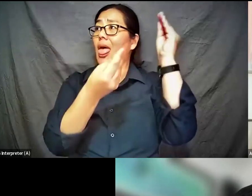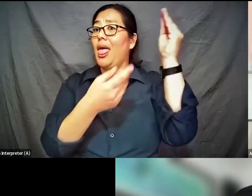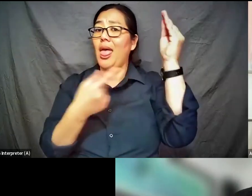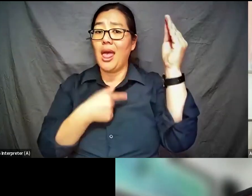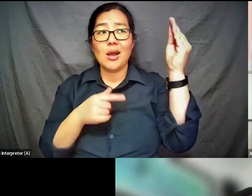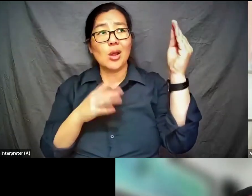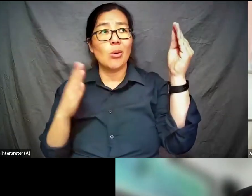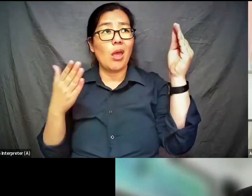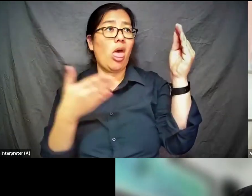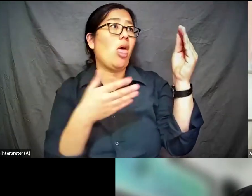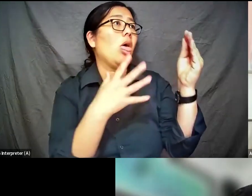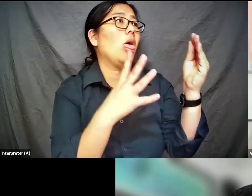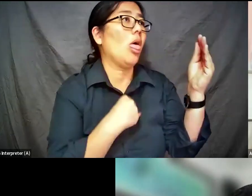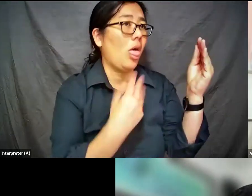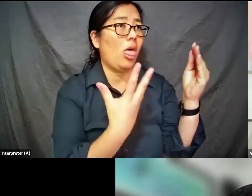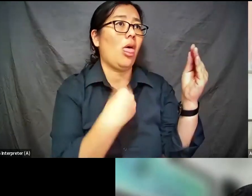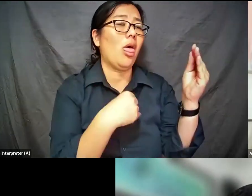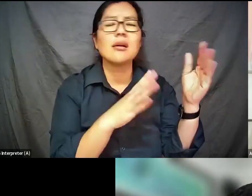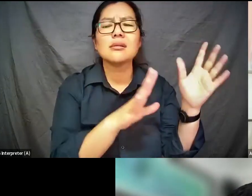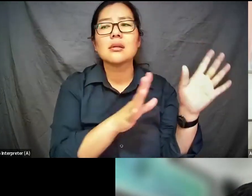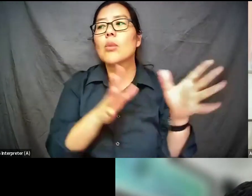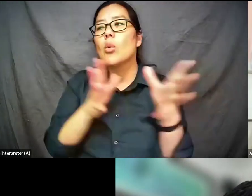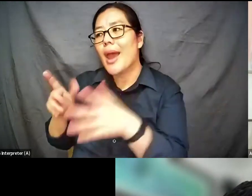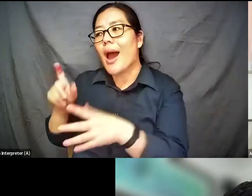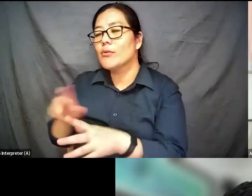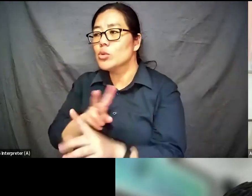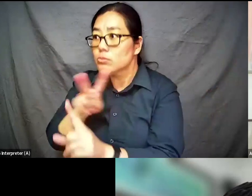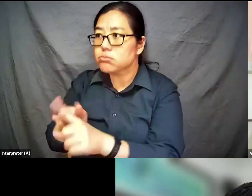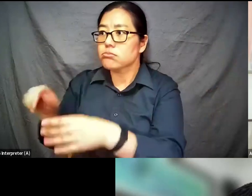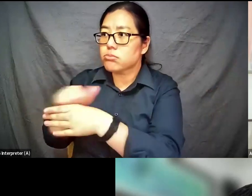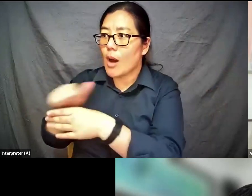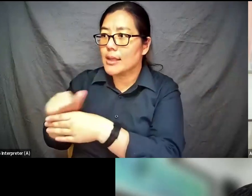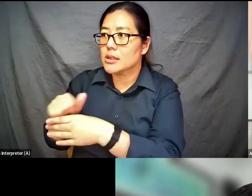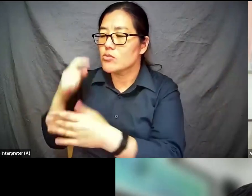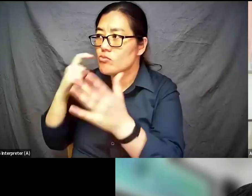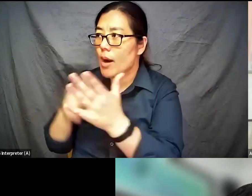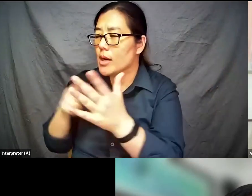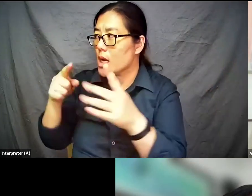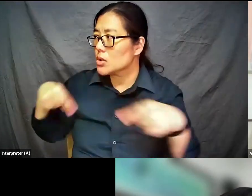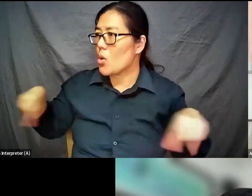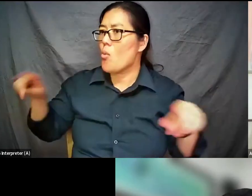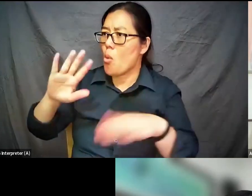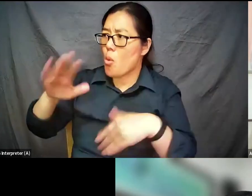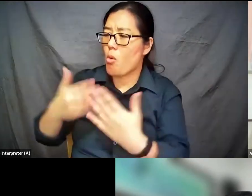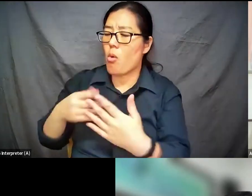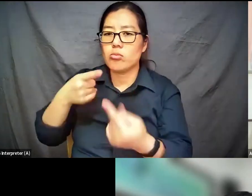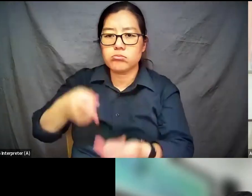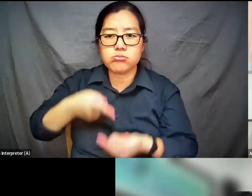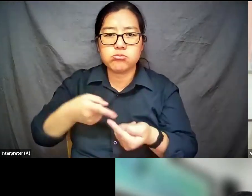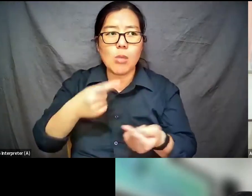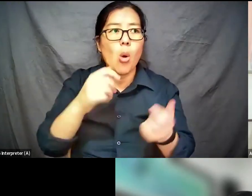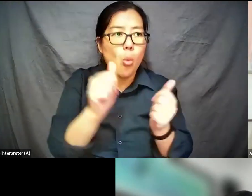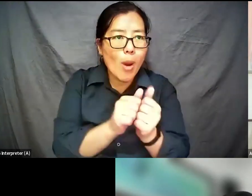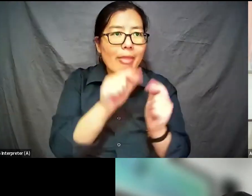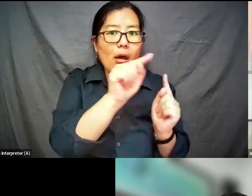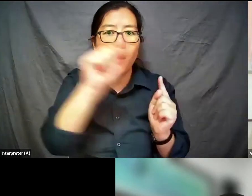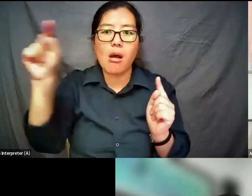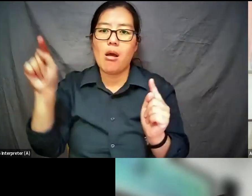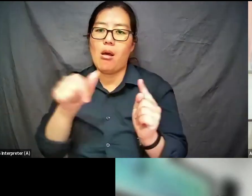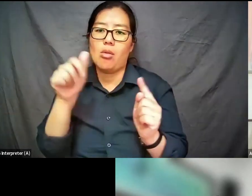experience, and just like rolling with it. Like, we were encountering things all the time that was like, oh, we need to figure this out like in real